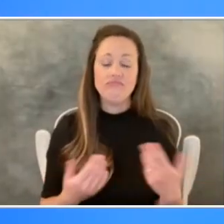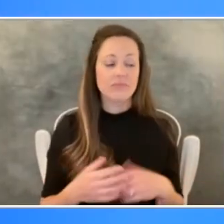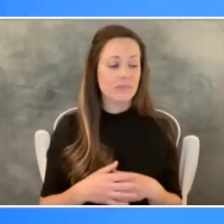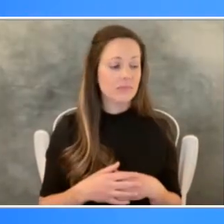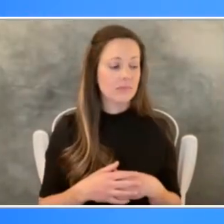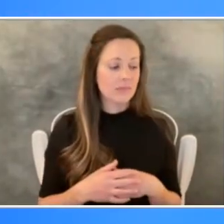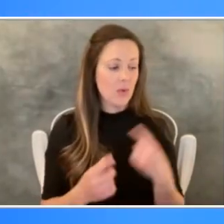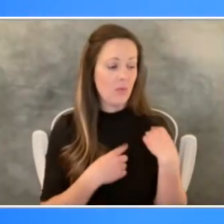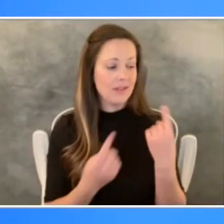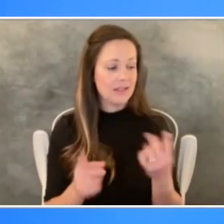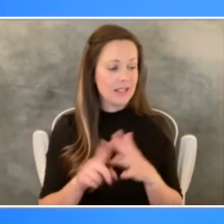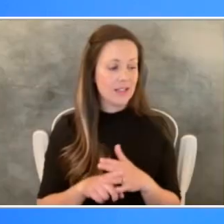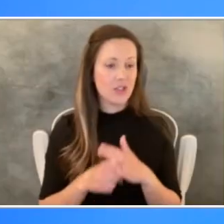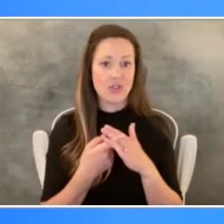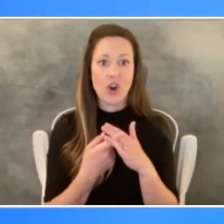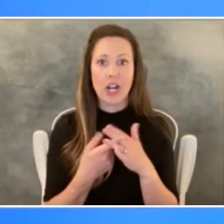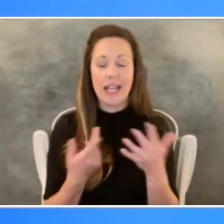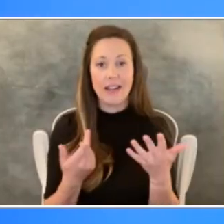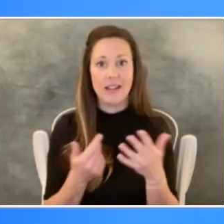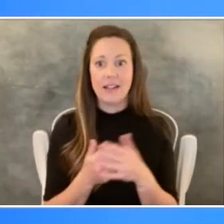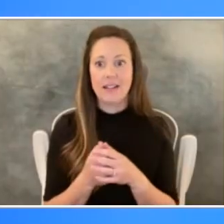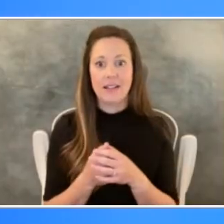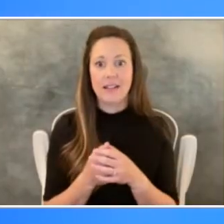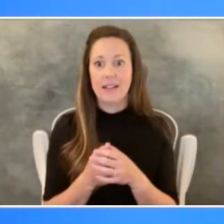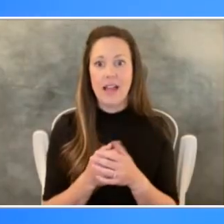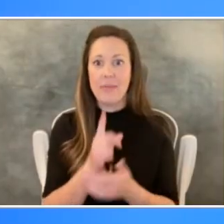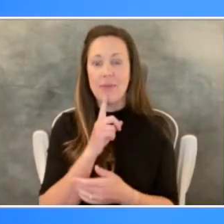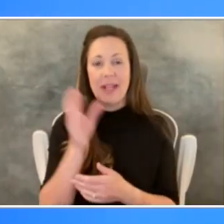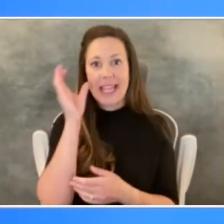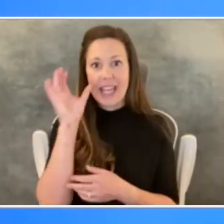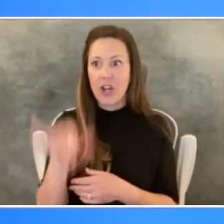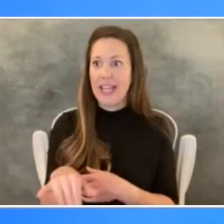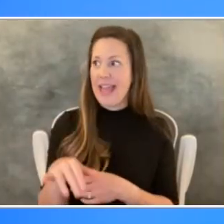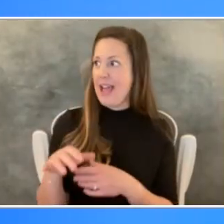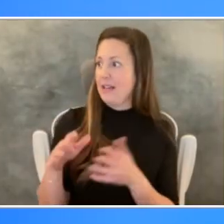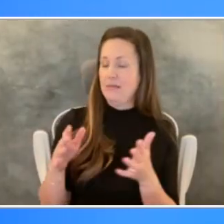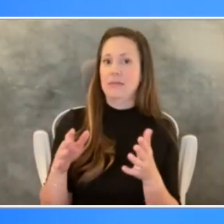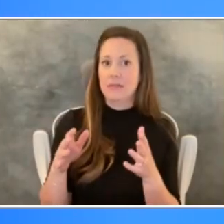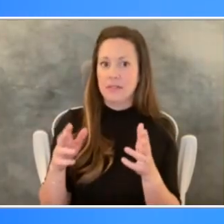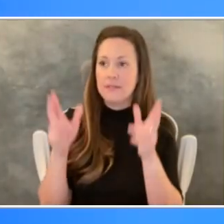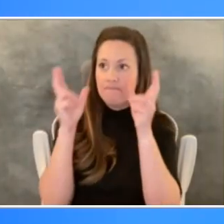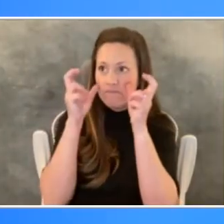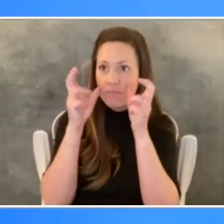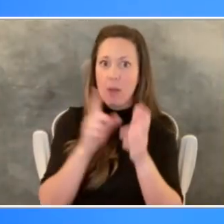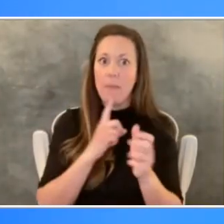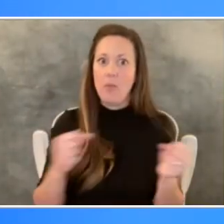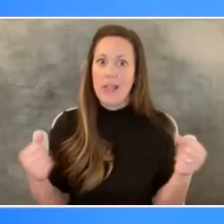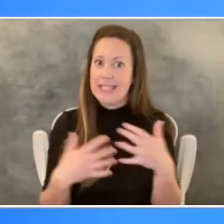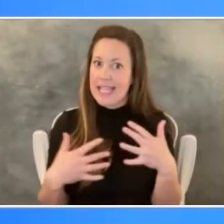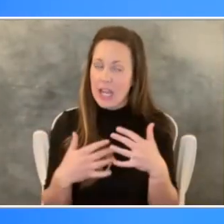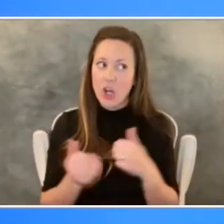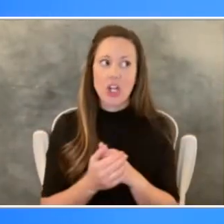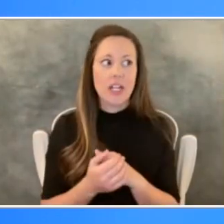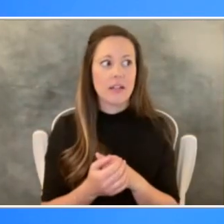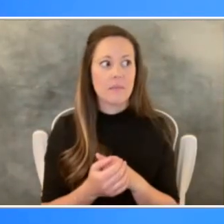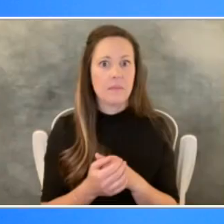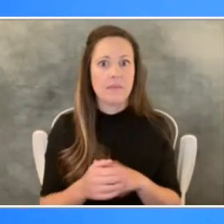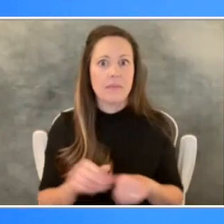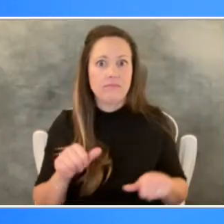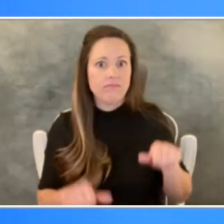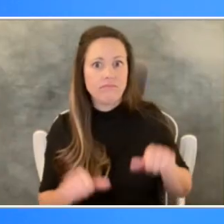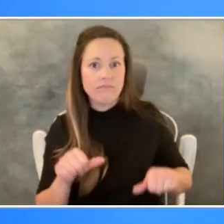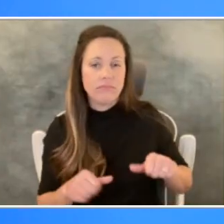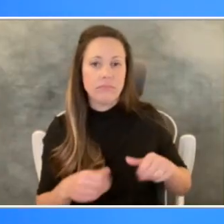just hearing those big words get thrown at me, I'm scared, a little unsettled.